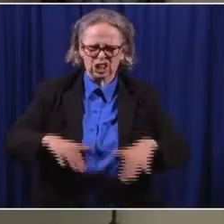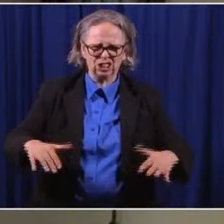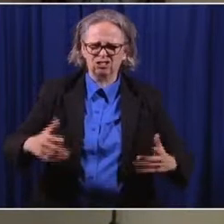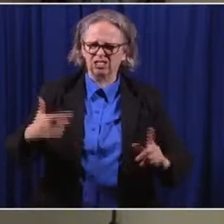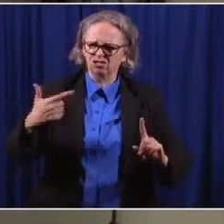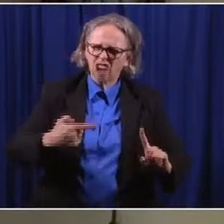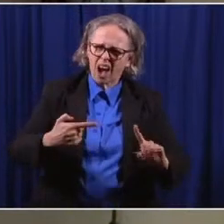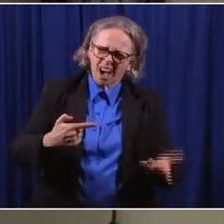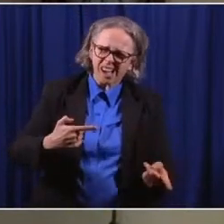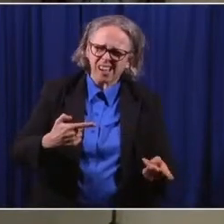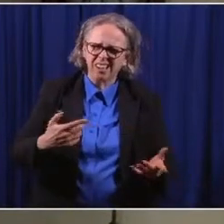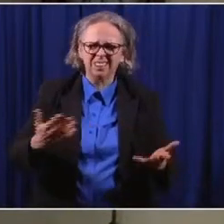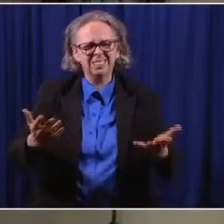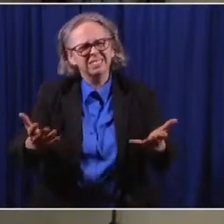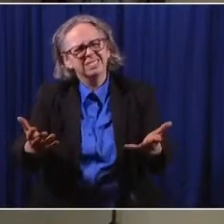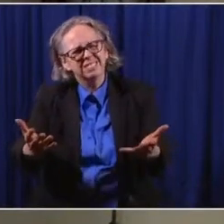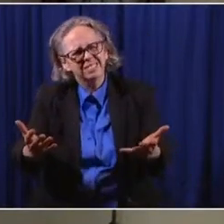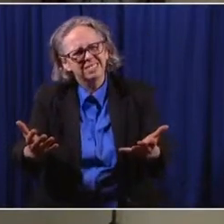Almost inevitably,